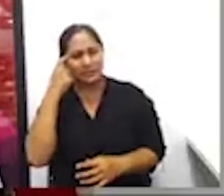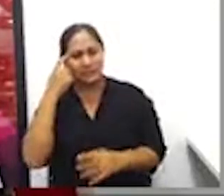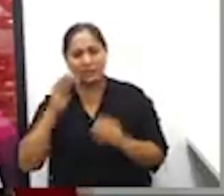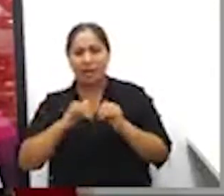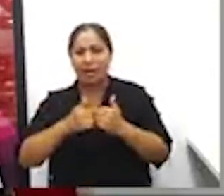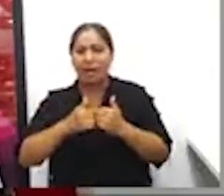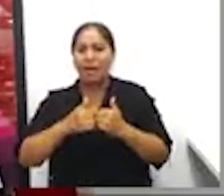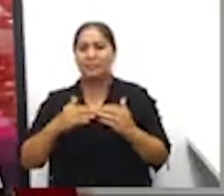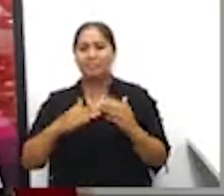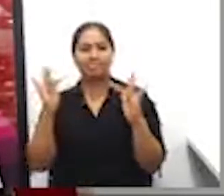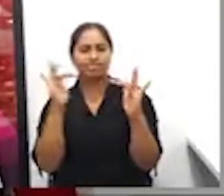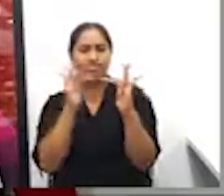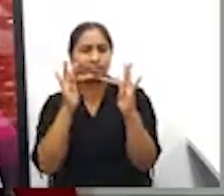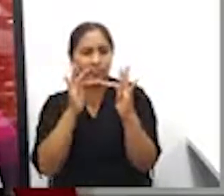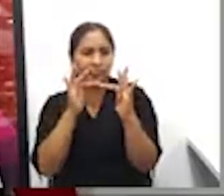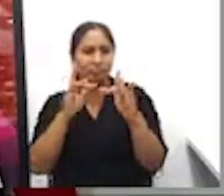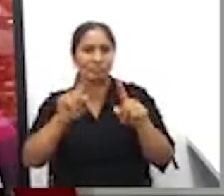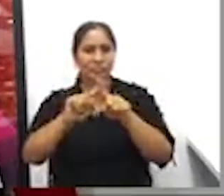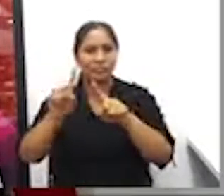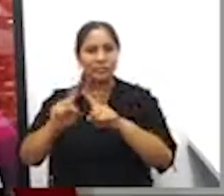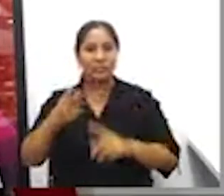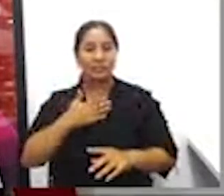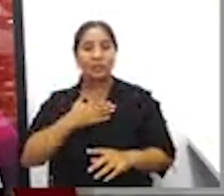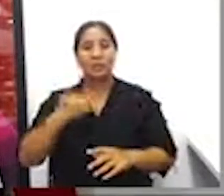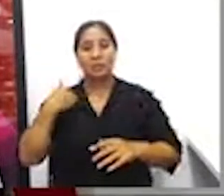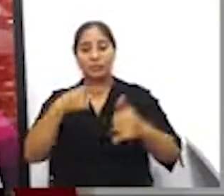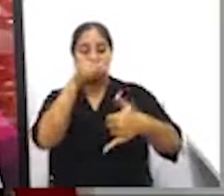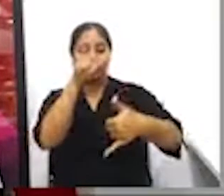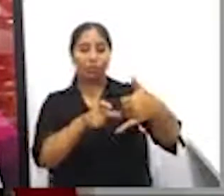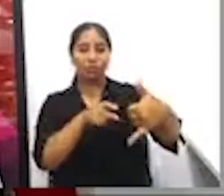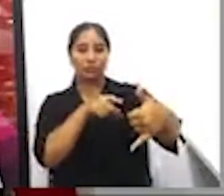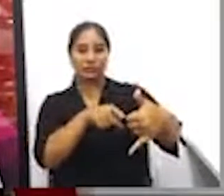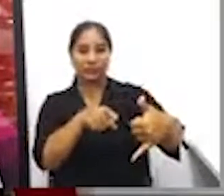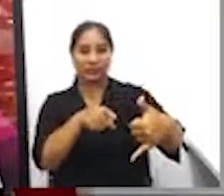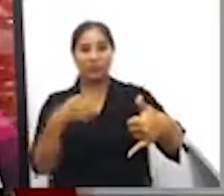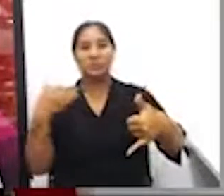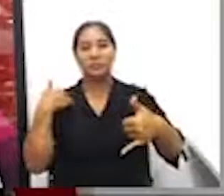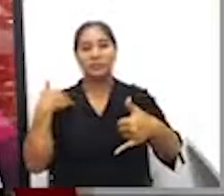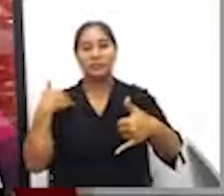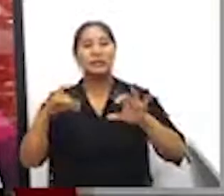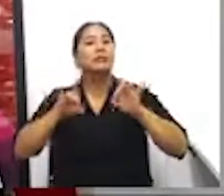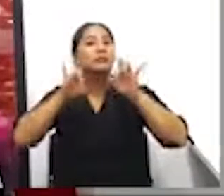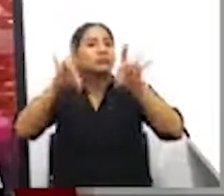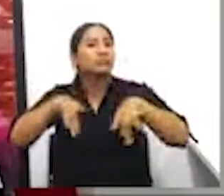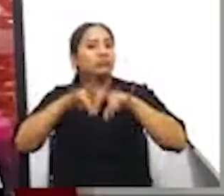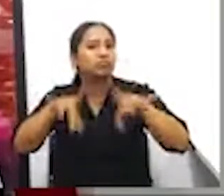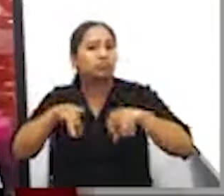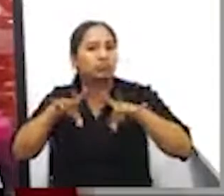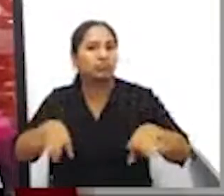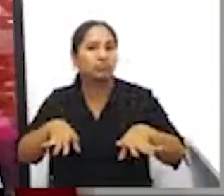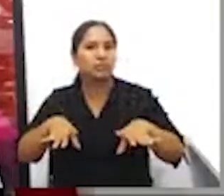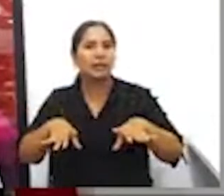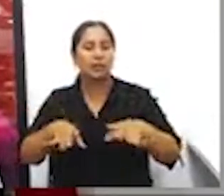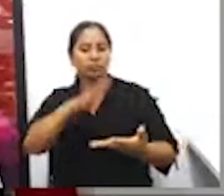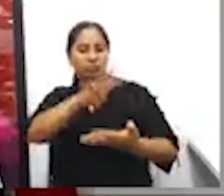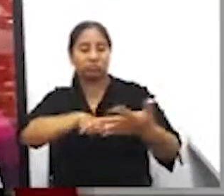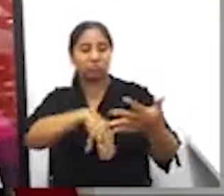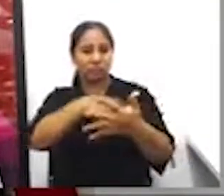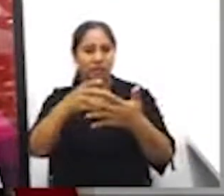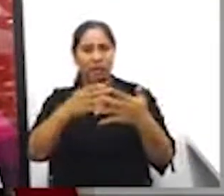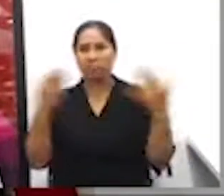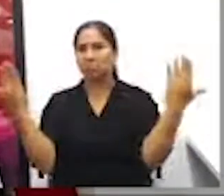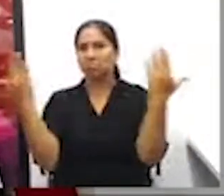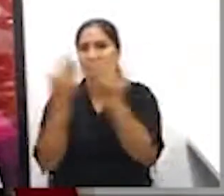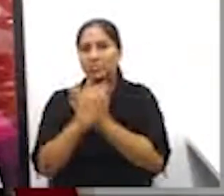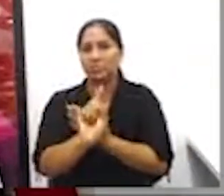which was all online, I had someone in Sydney, Australia, who changed her whole schedule. So she got